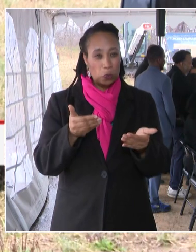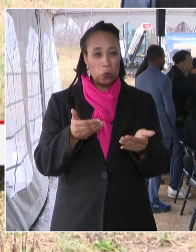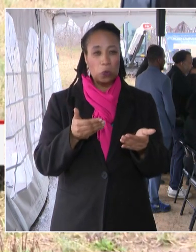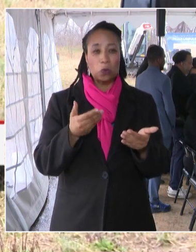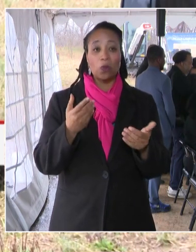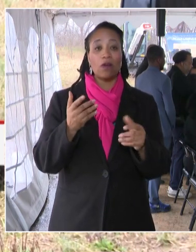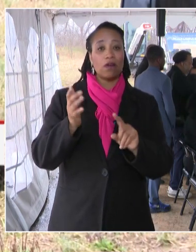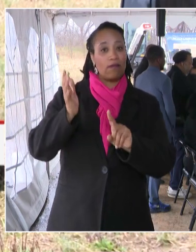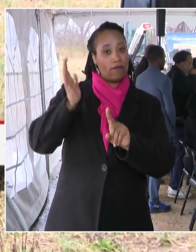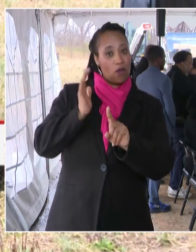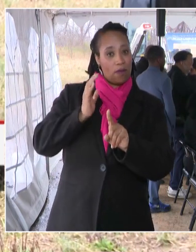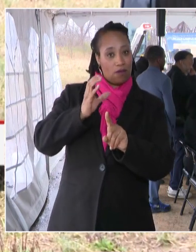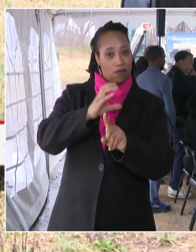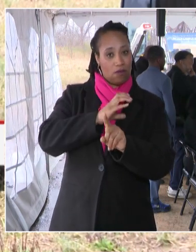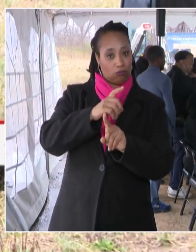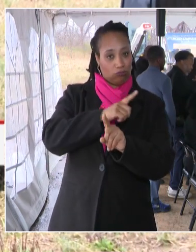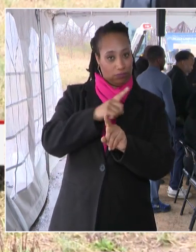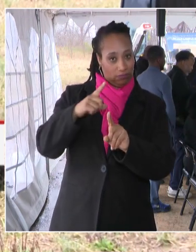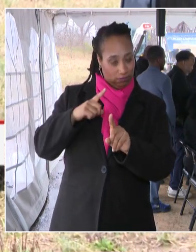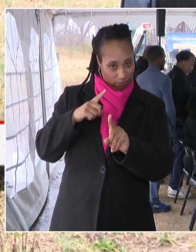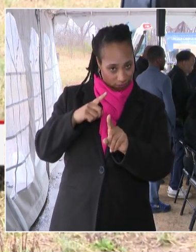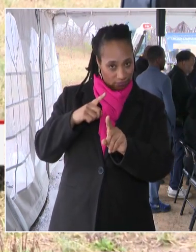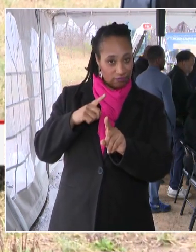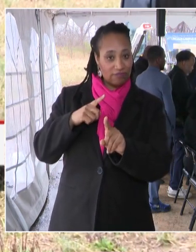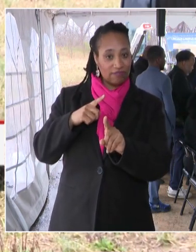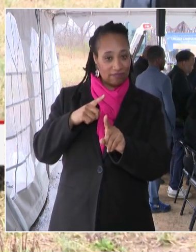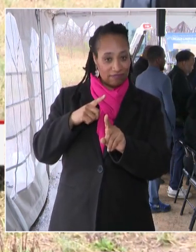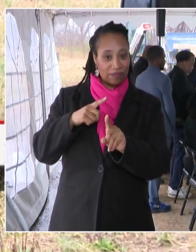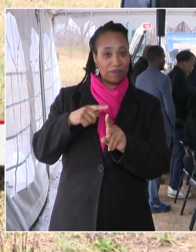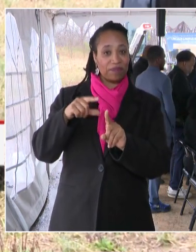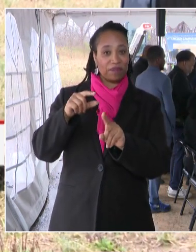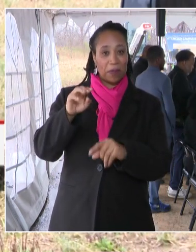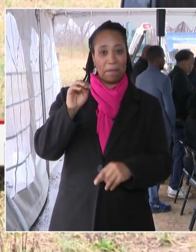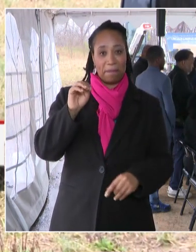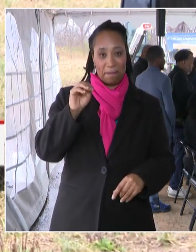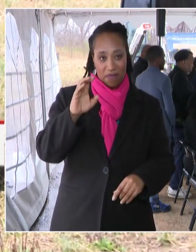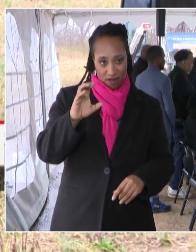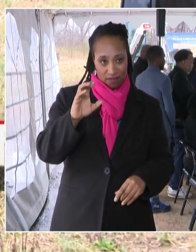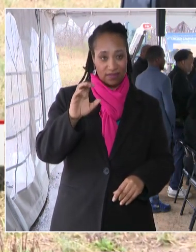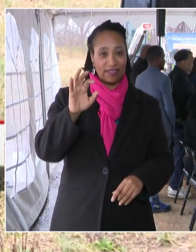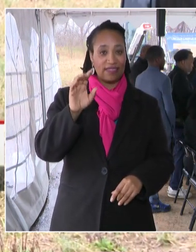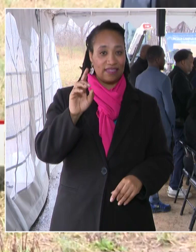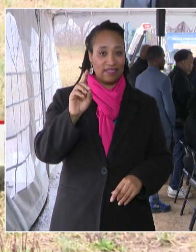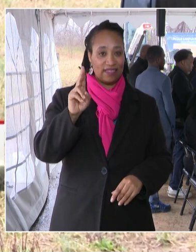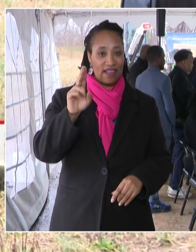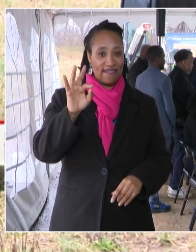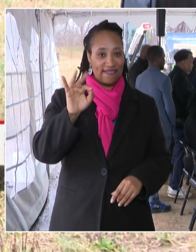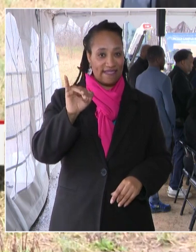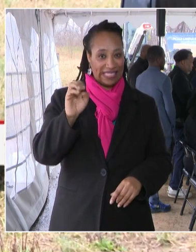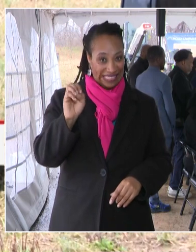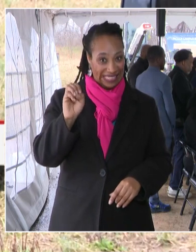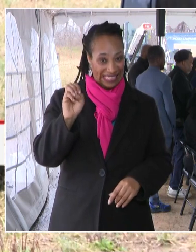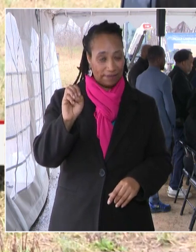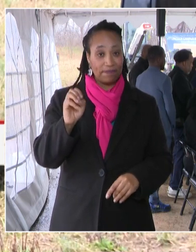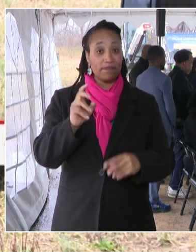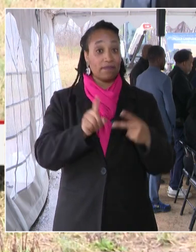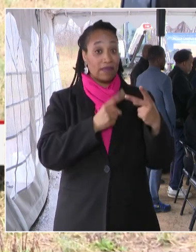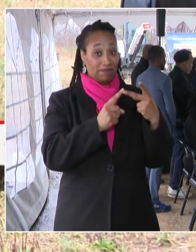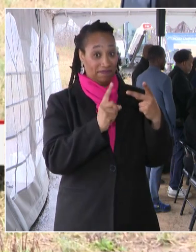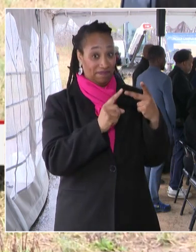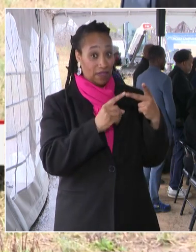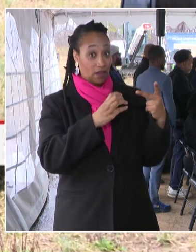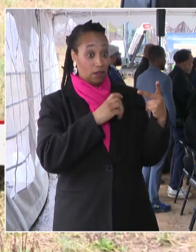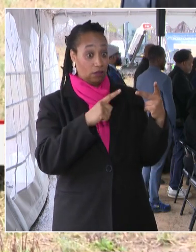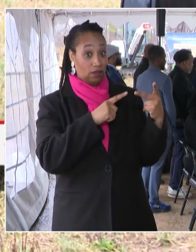council member, Kenya McDuffie, who will be followed by your current council member who has jumped in to